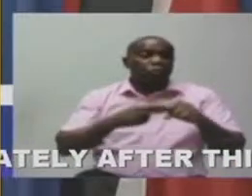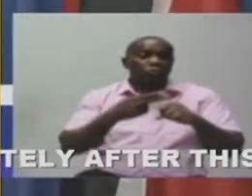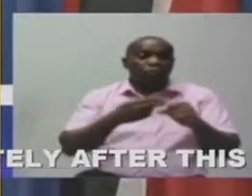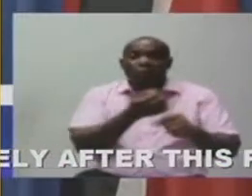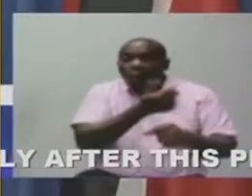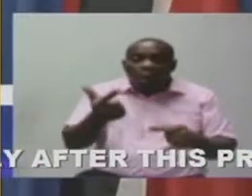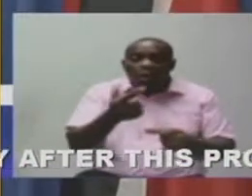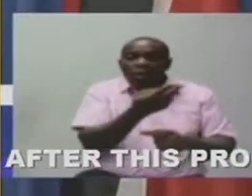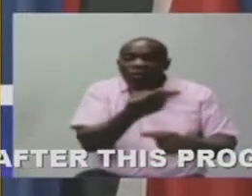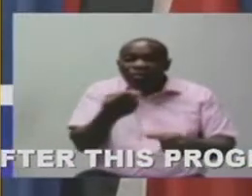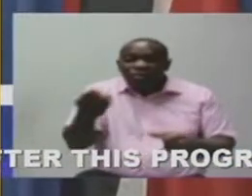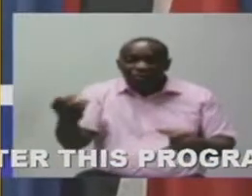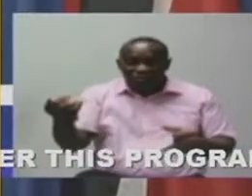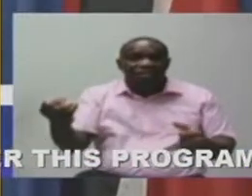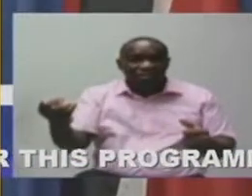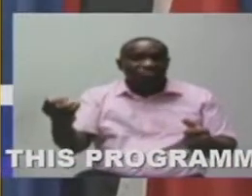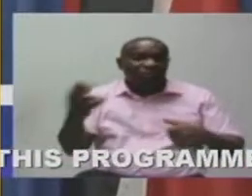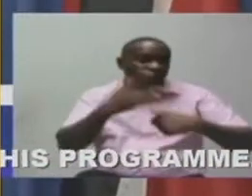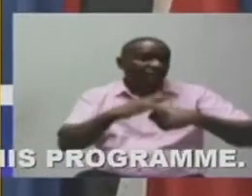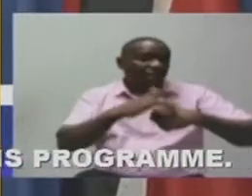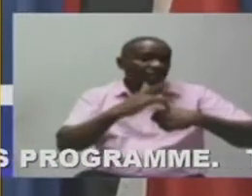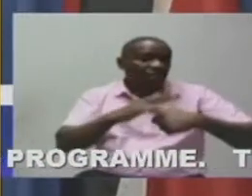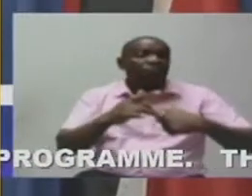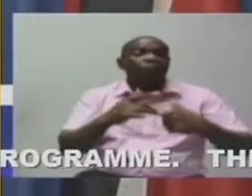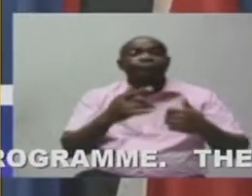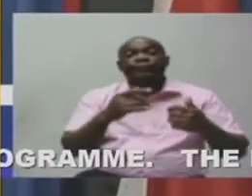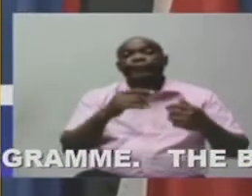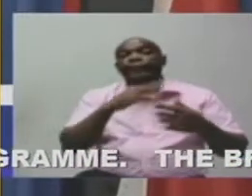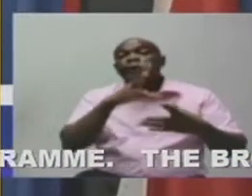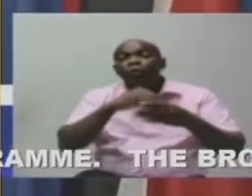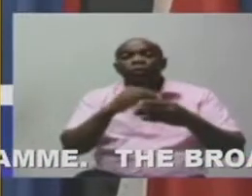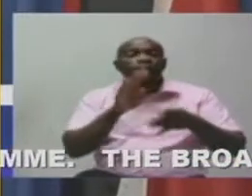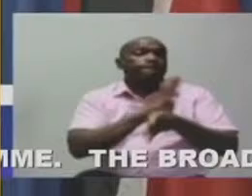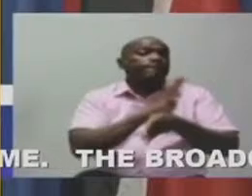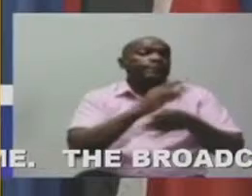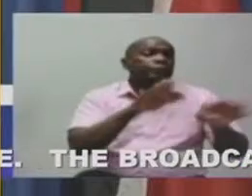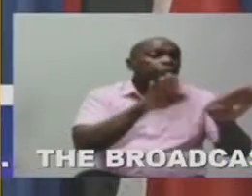and also business closure,